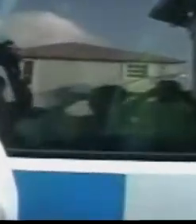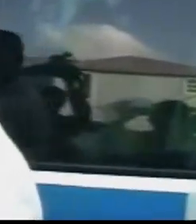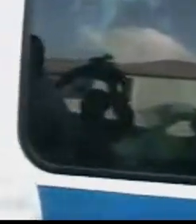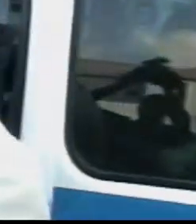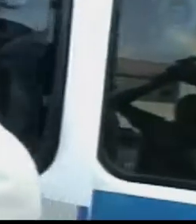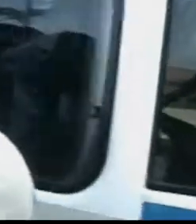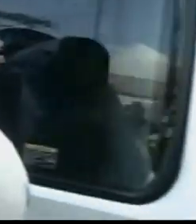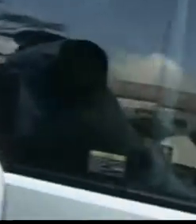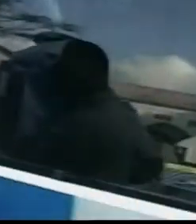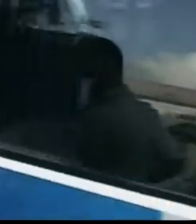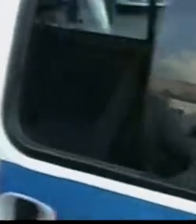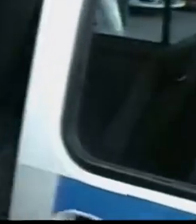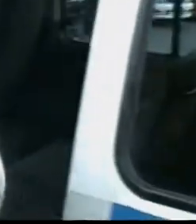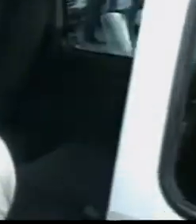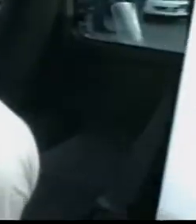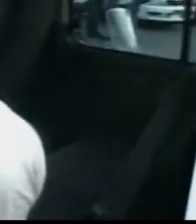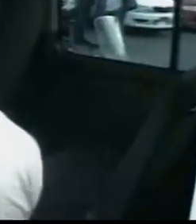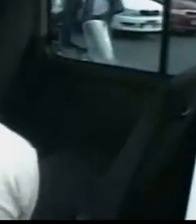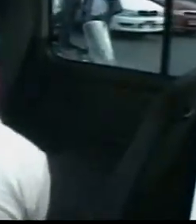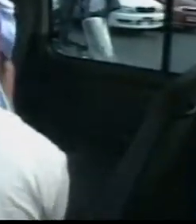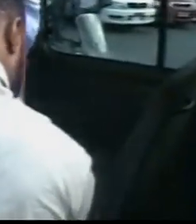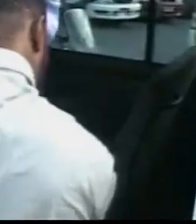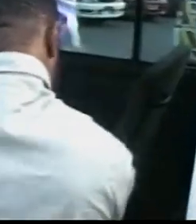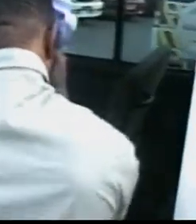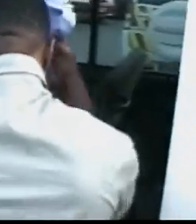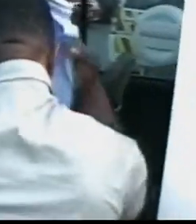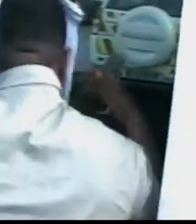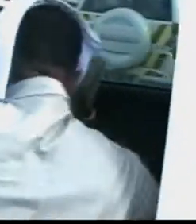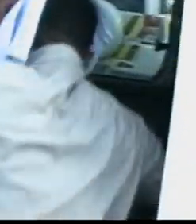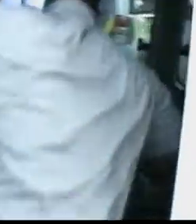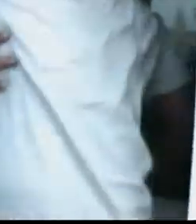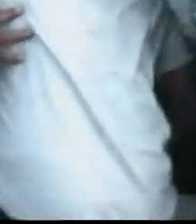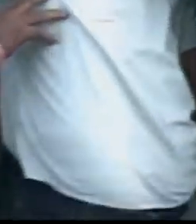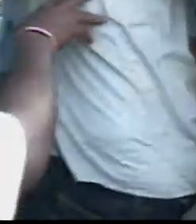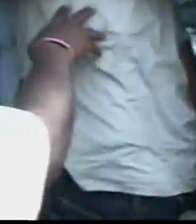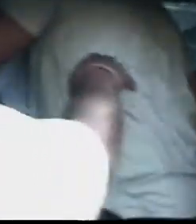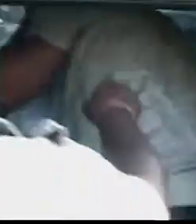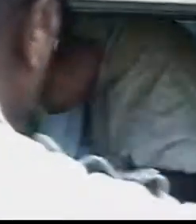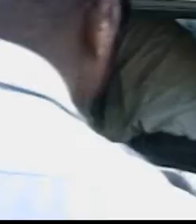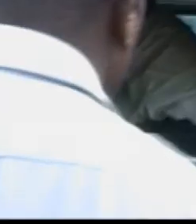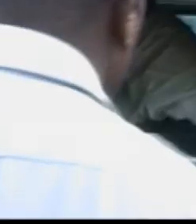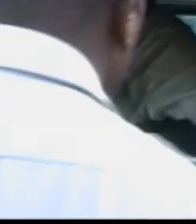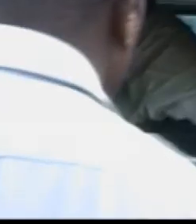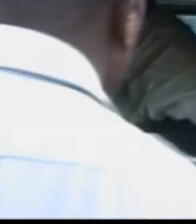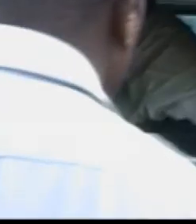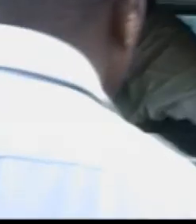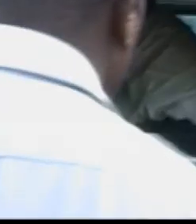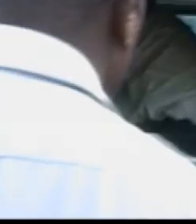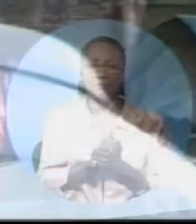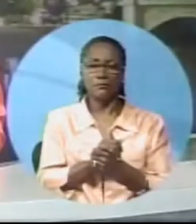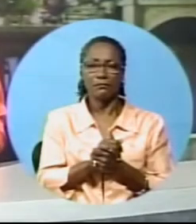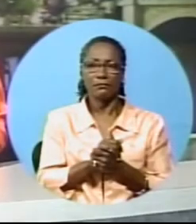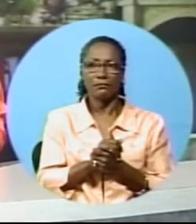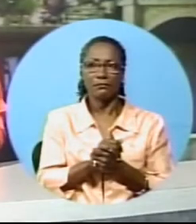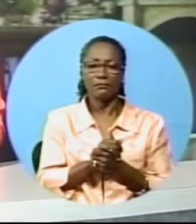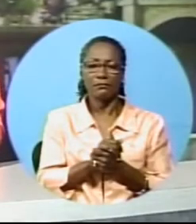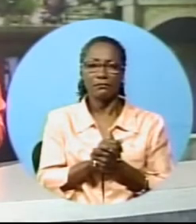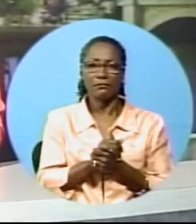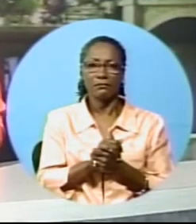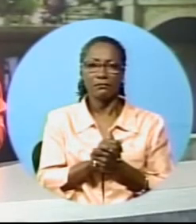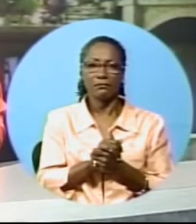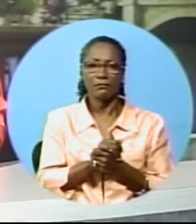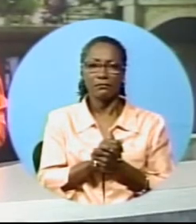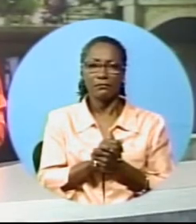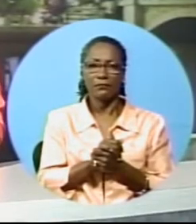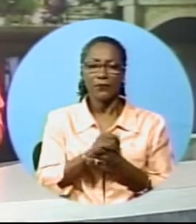$17,300, which was allegedly obtained from the same establishment a day later. None of the accused was required to plead to the